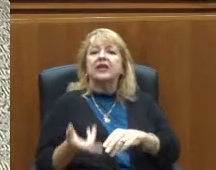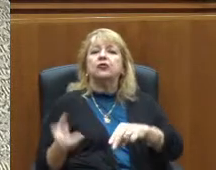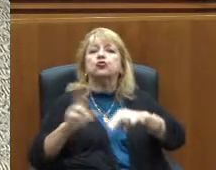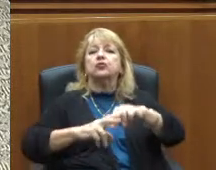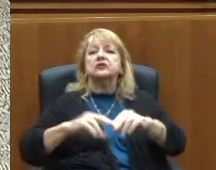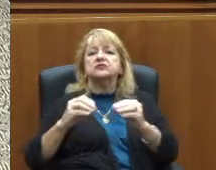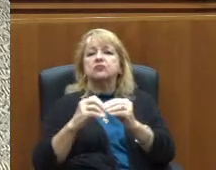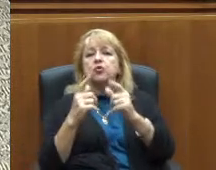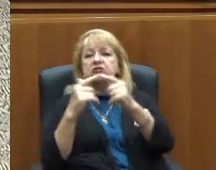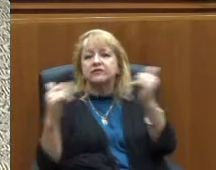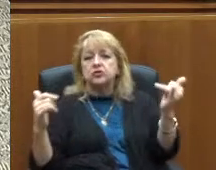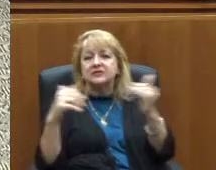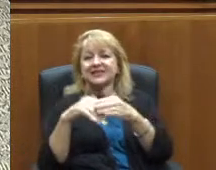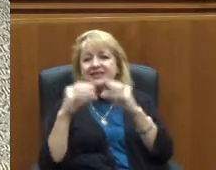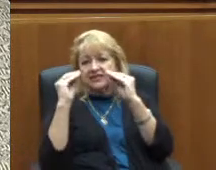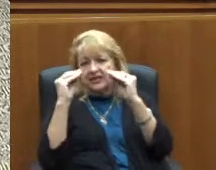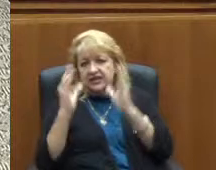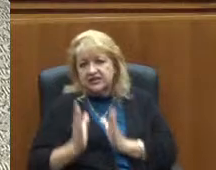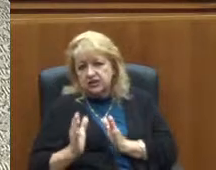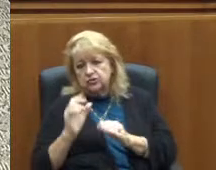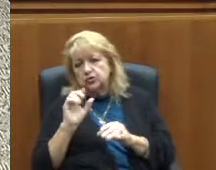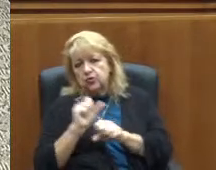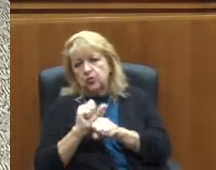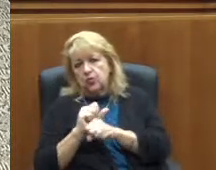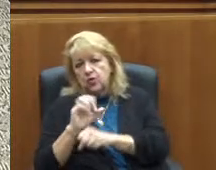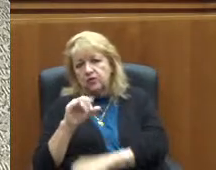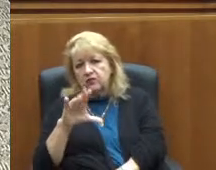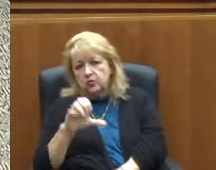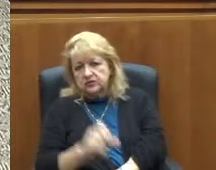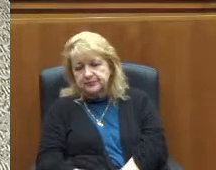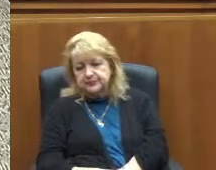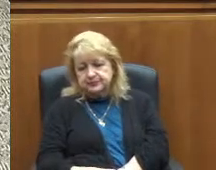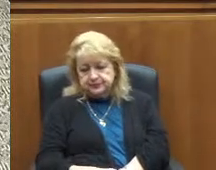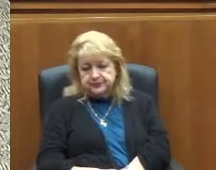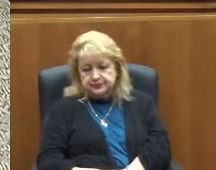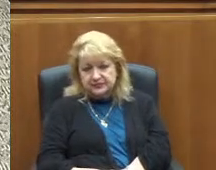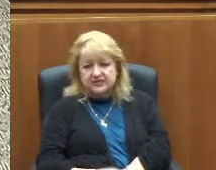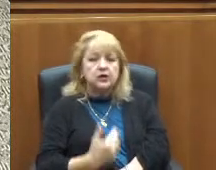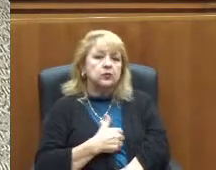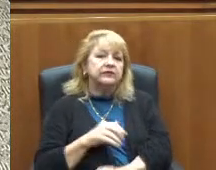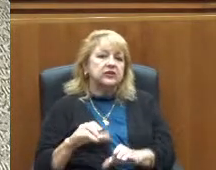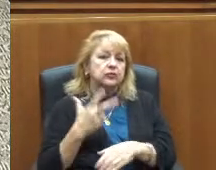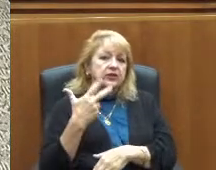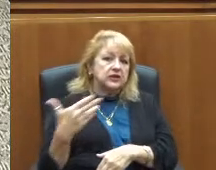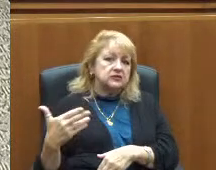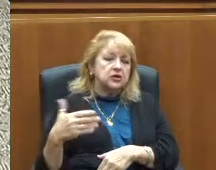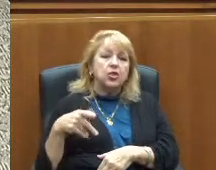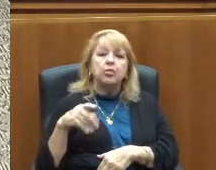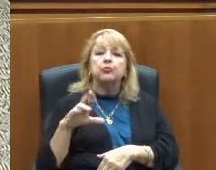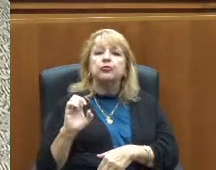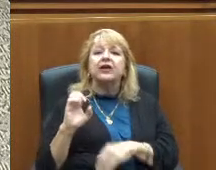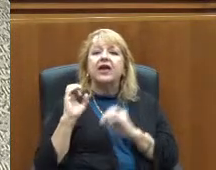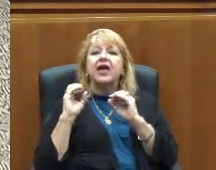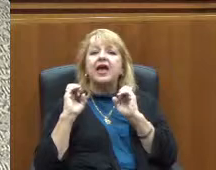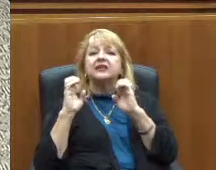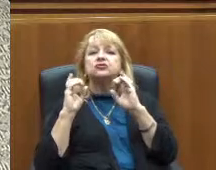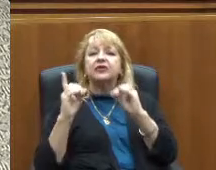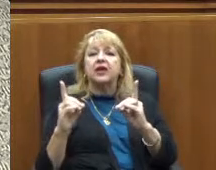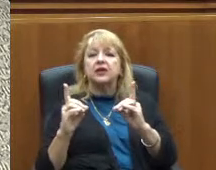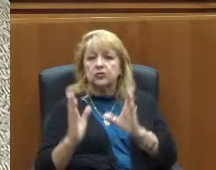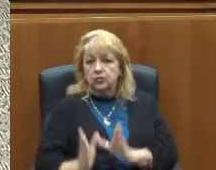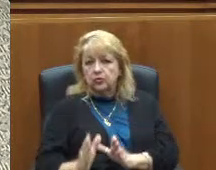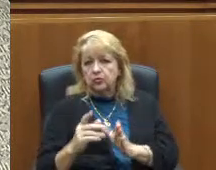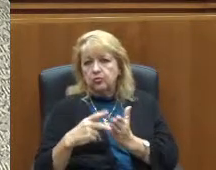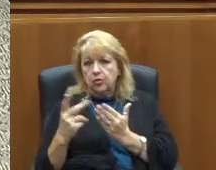educator workforce. Having said that, there are three things that we did with our pre-educator program.